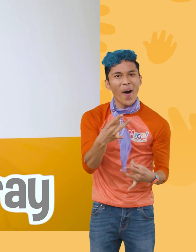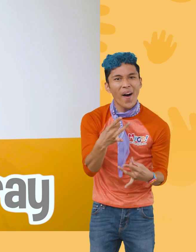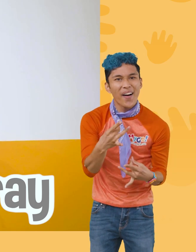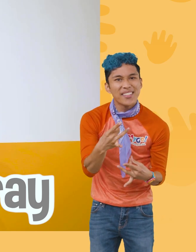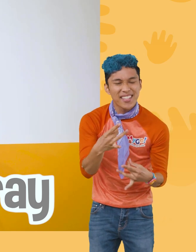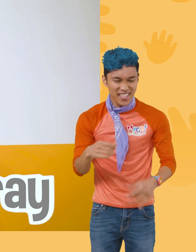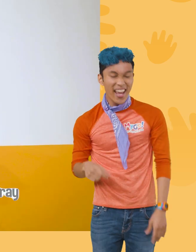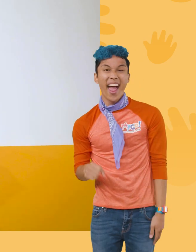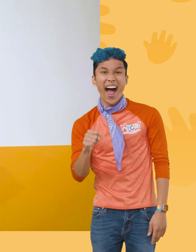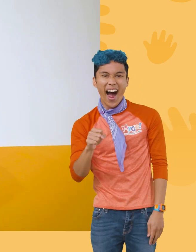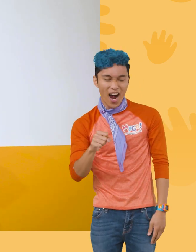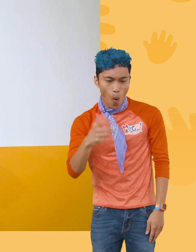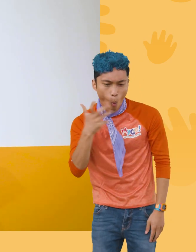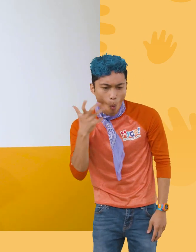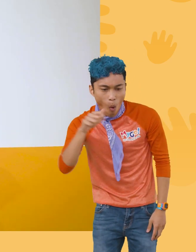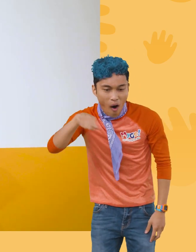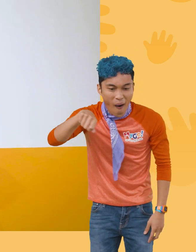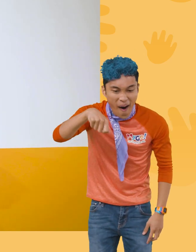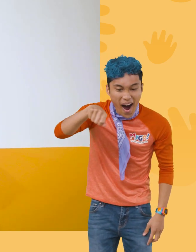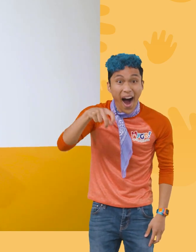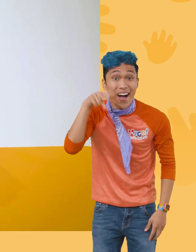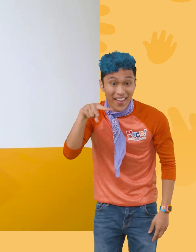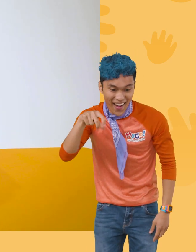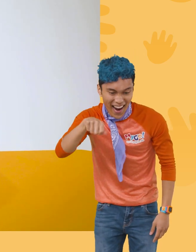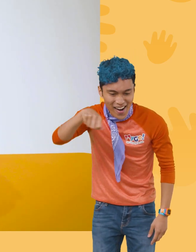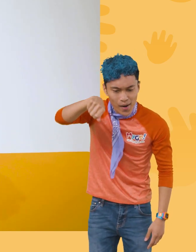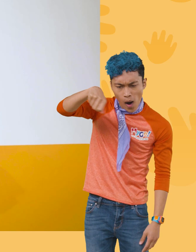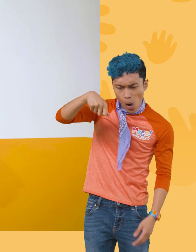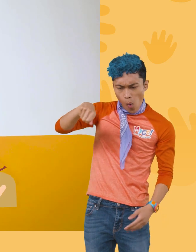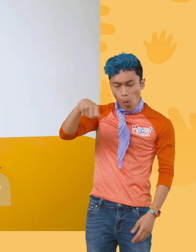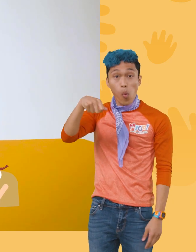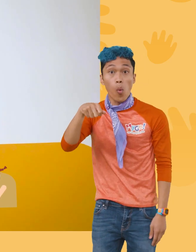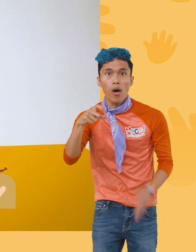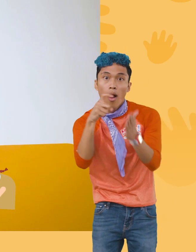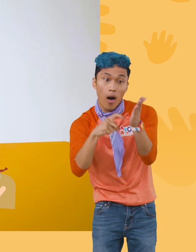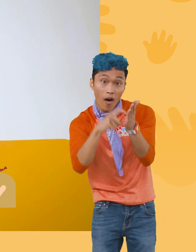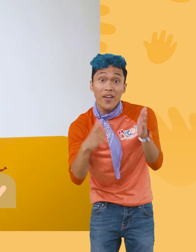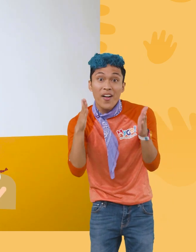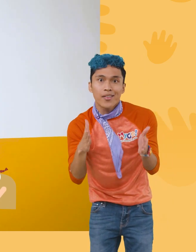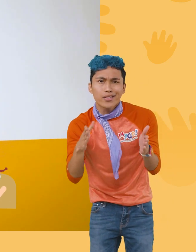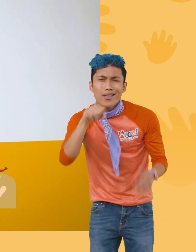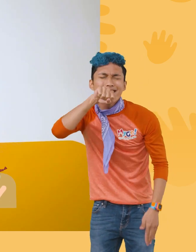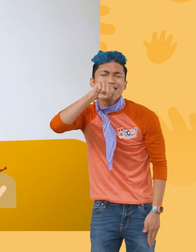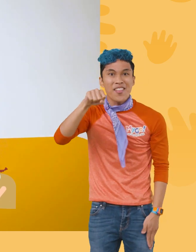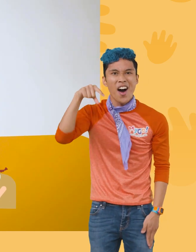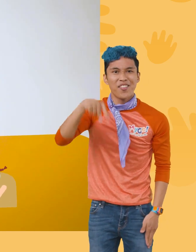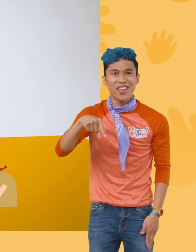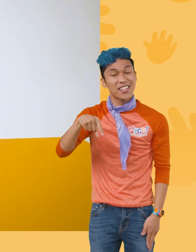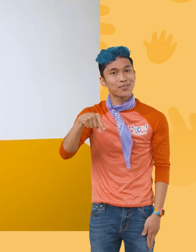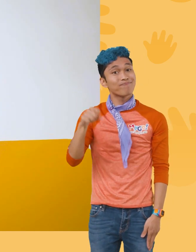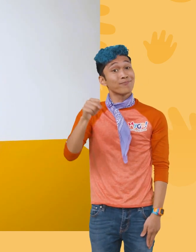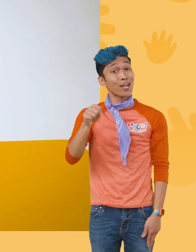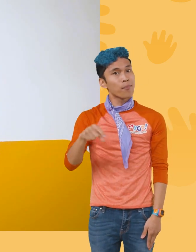interesting. Whoa, look. Yeah, archaeologists love to do this. Yeah,